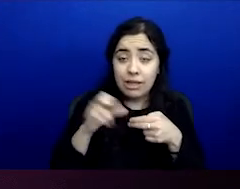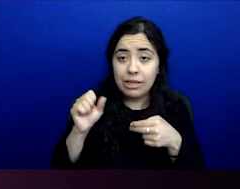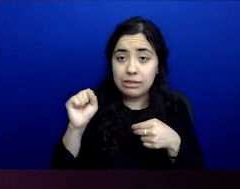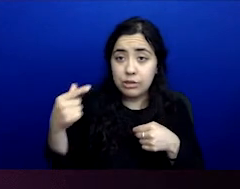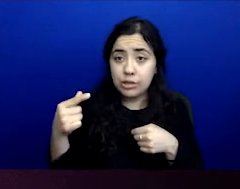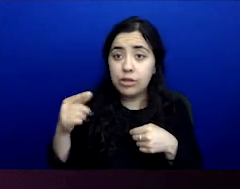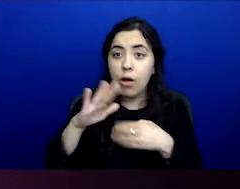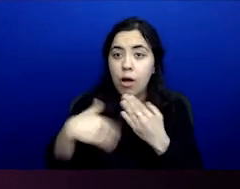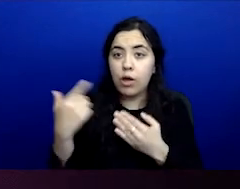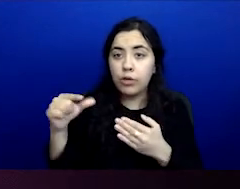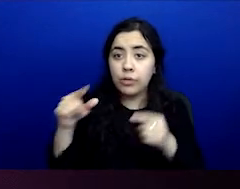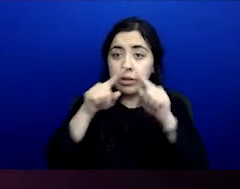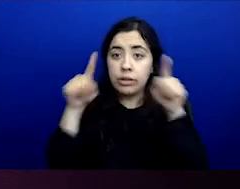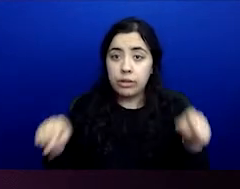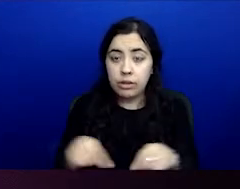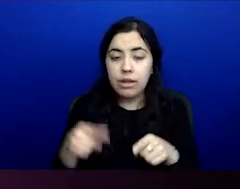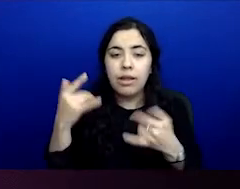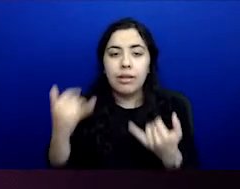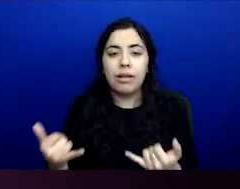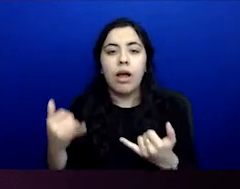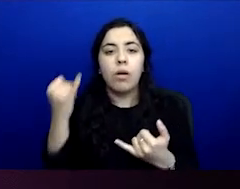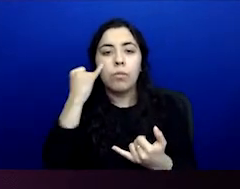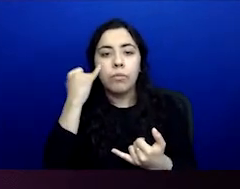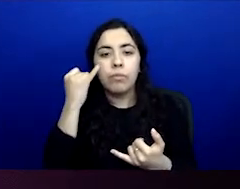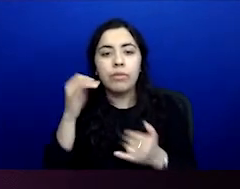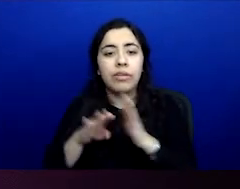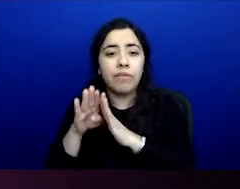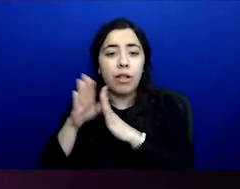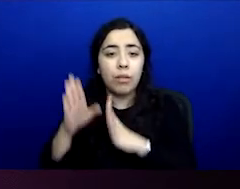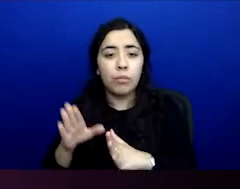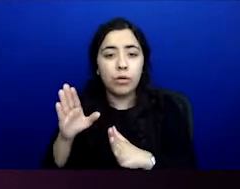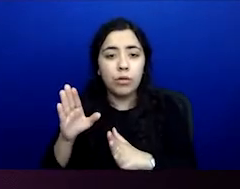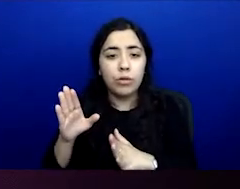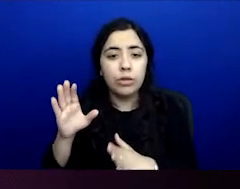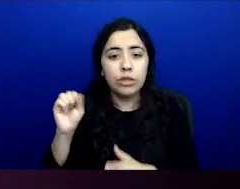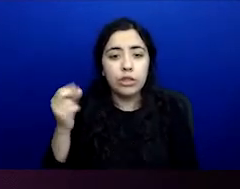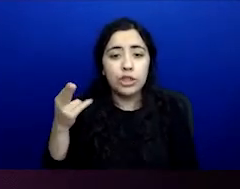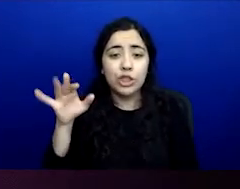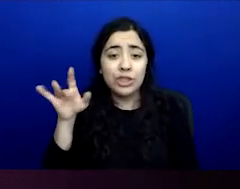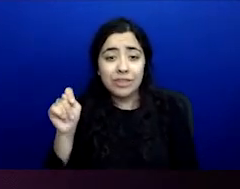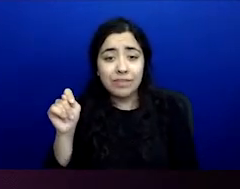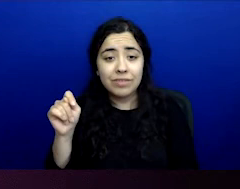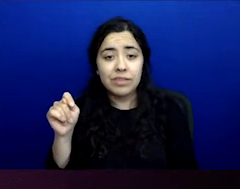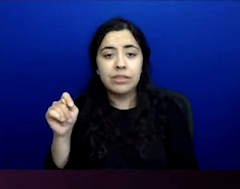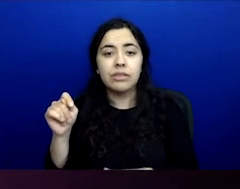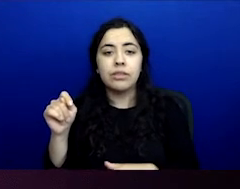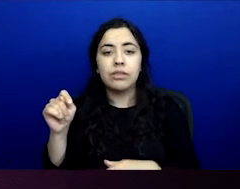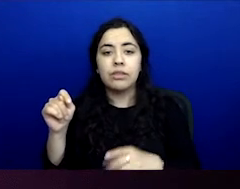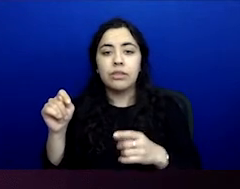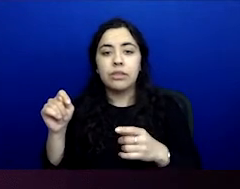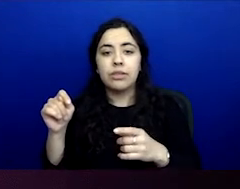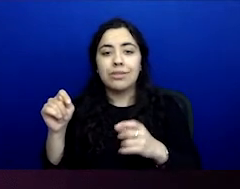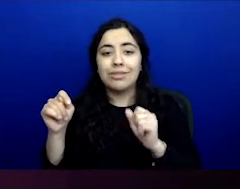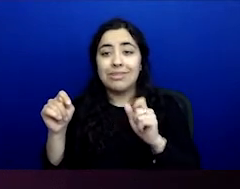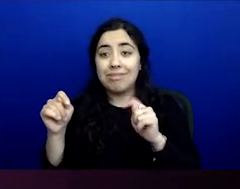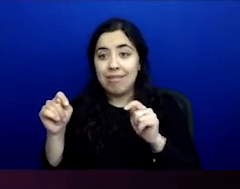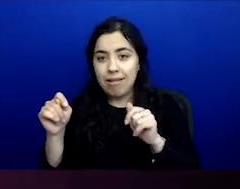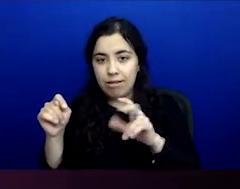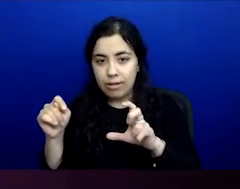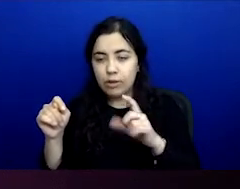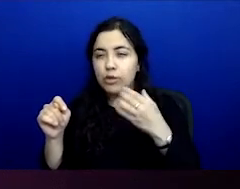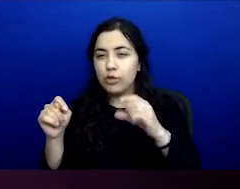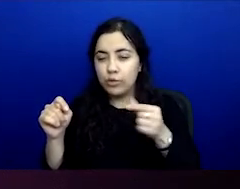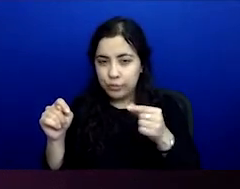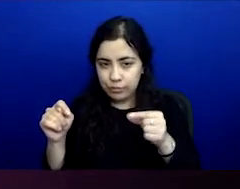we had develop, preview, ship is all static, but the top part, the banner, that's actually some dynamic content.